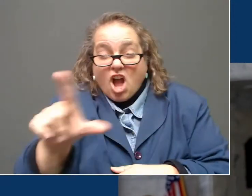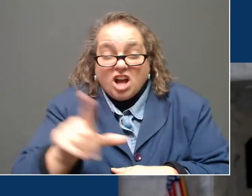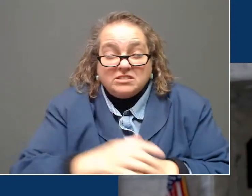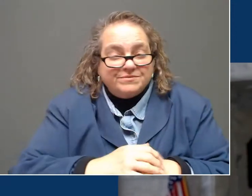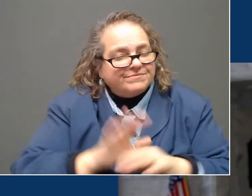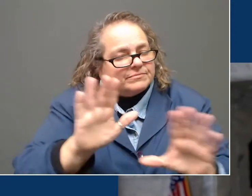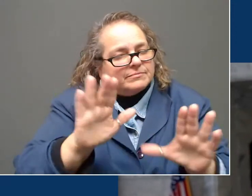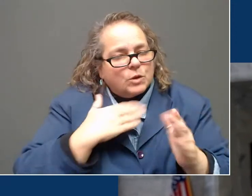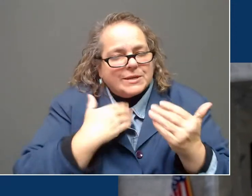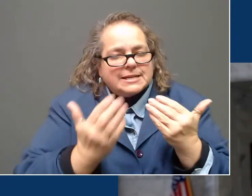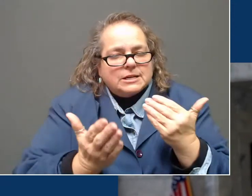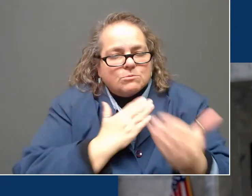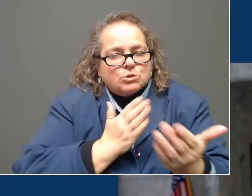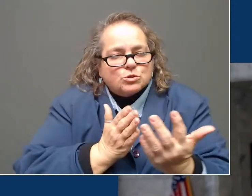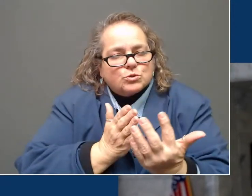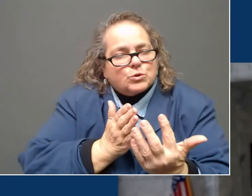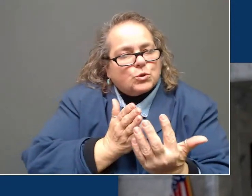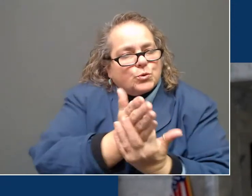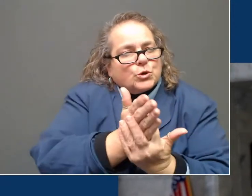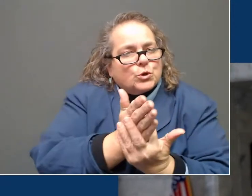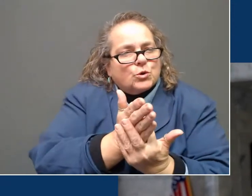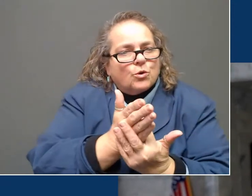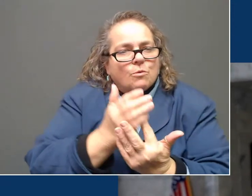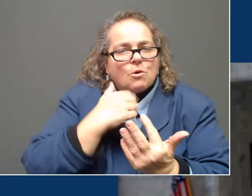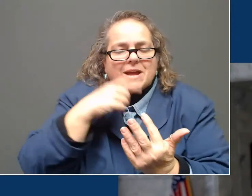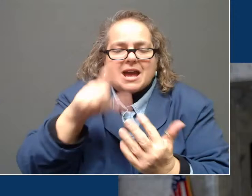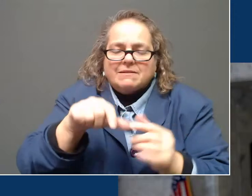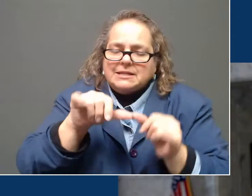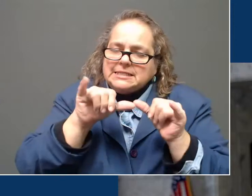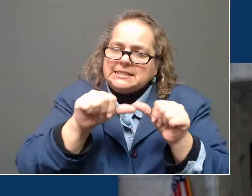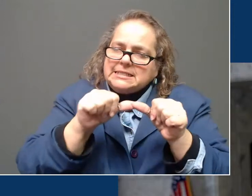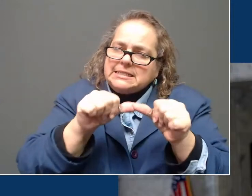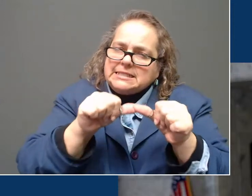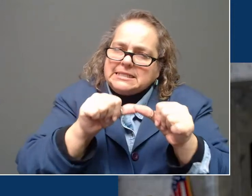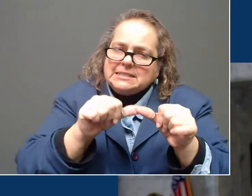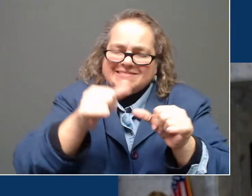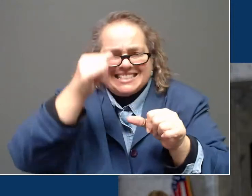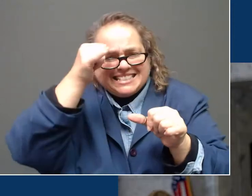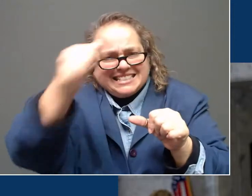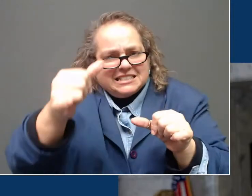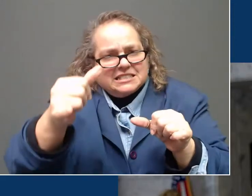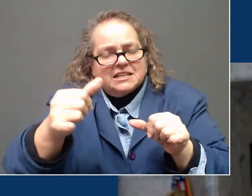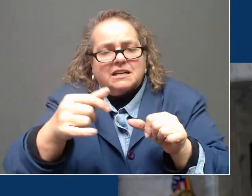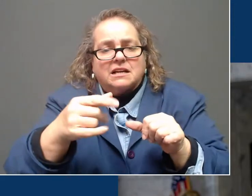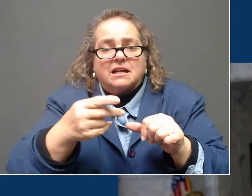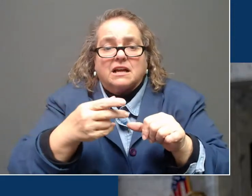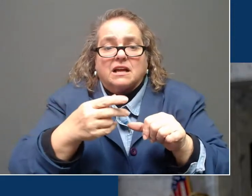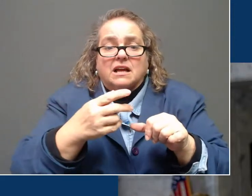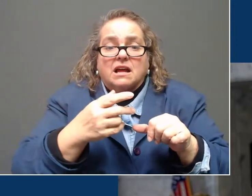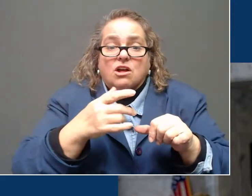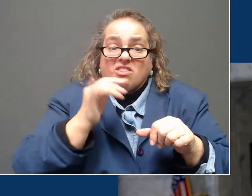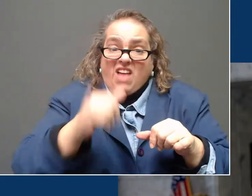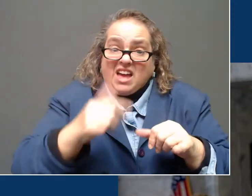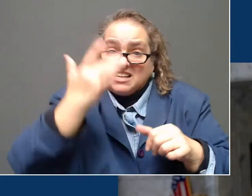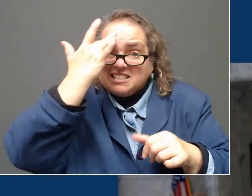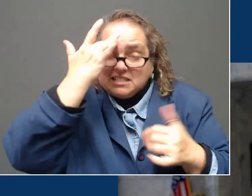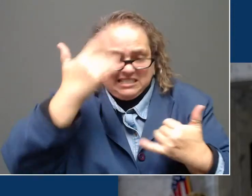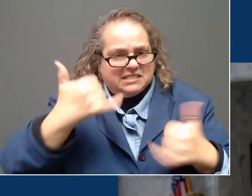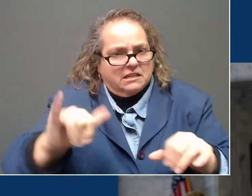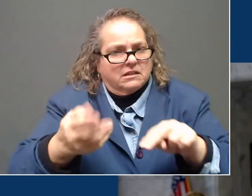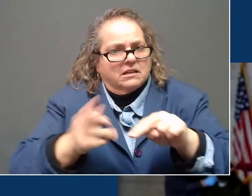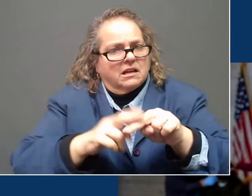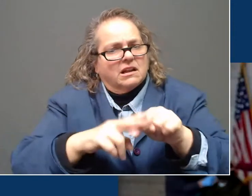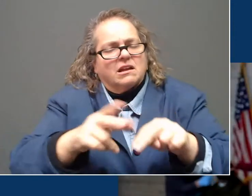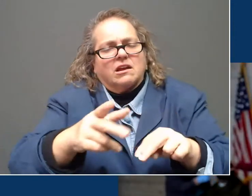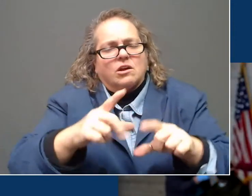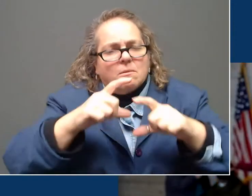God in the way that we want to. Governor Beshear has done a wonderful job in leading our community to think about each other. He has personalized